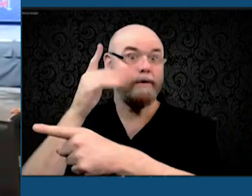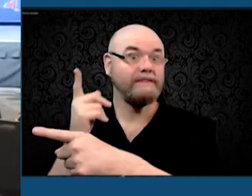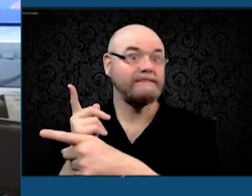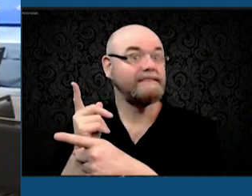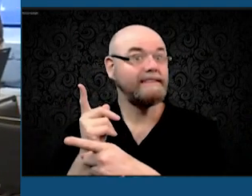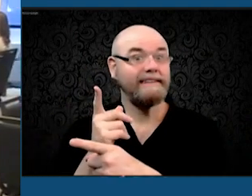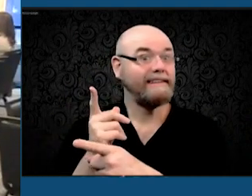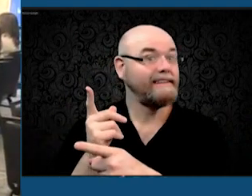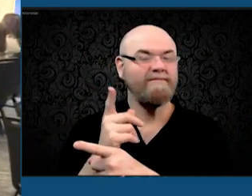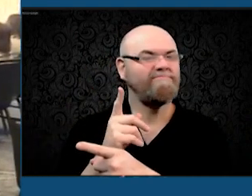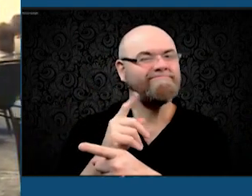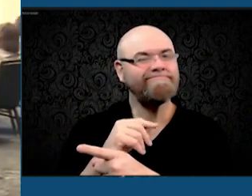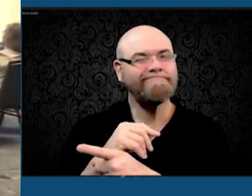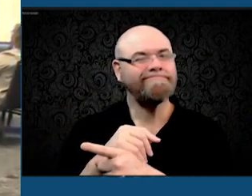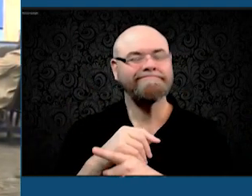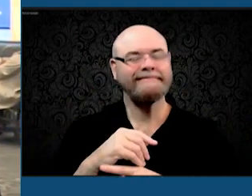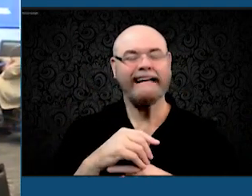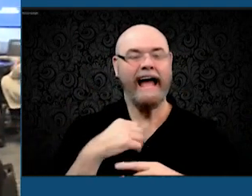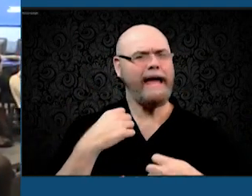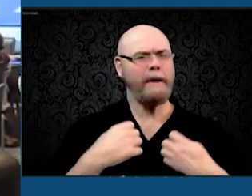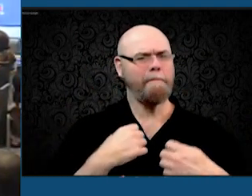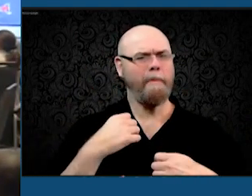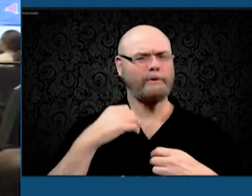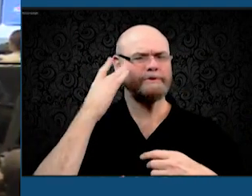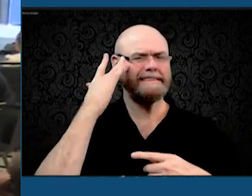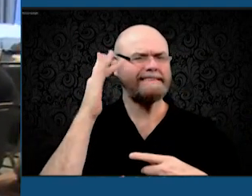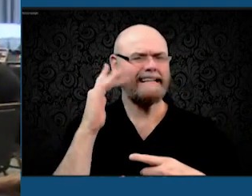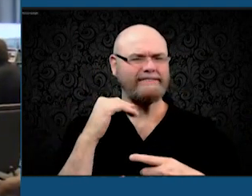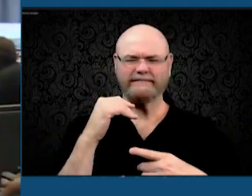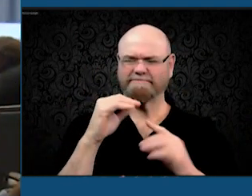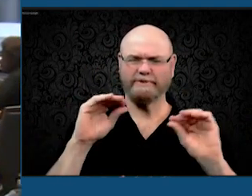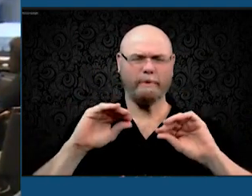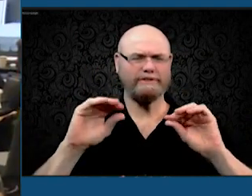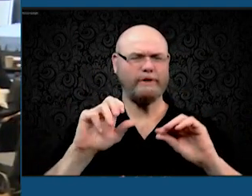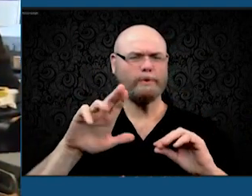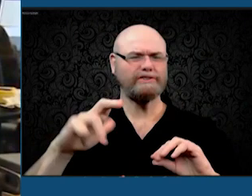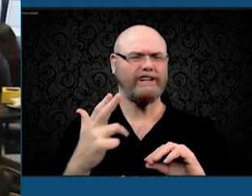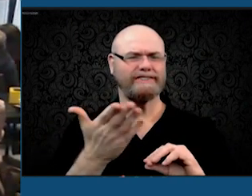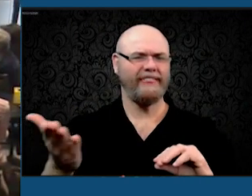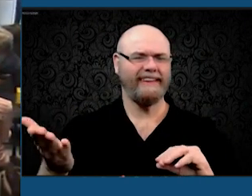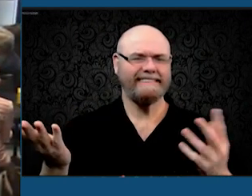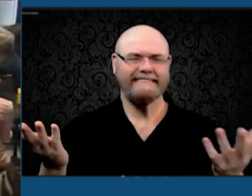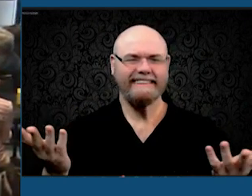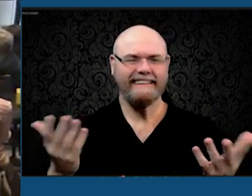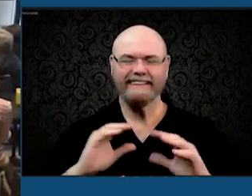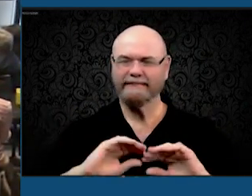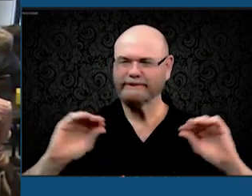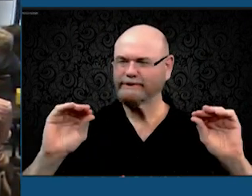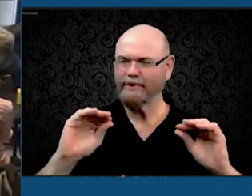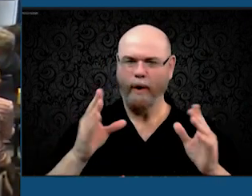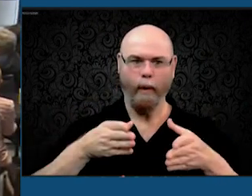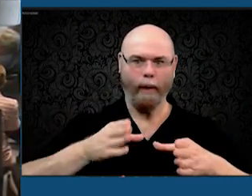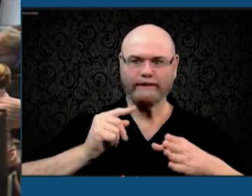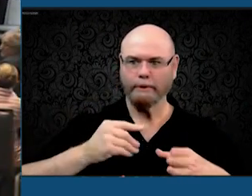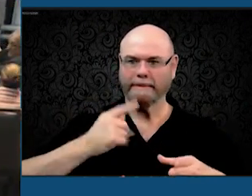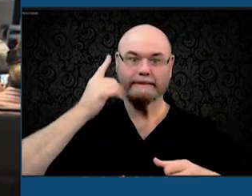called emotional intelligence when I was growing up. Right? We didn't know there was a way to be smart about your